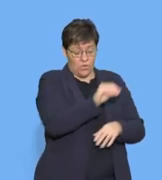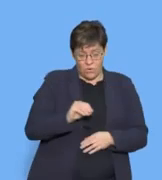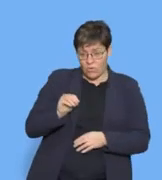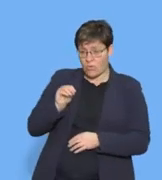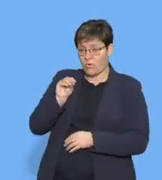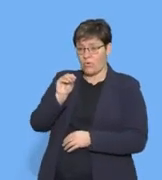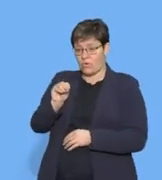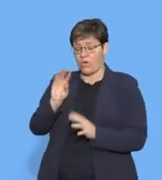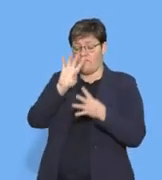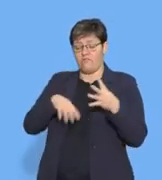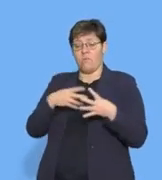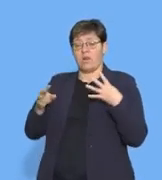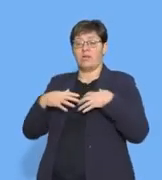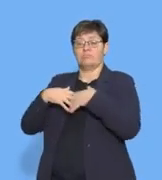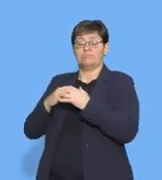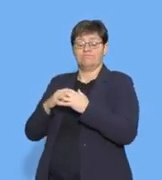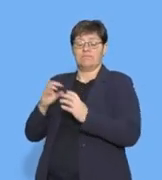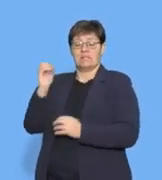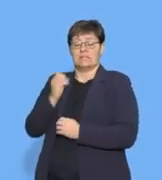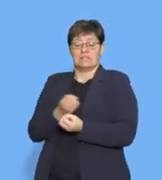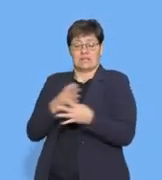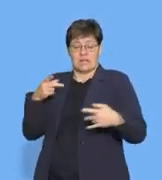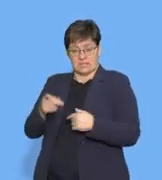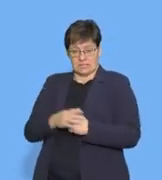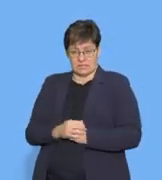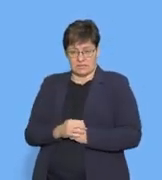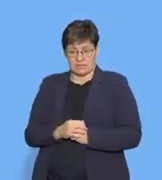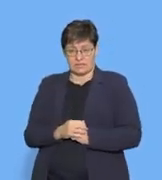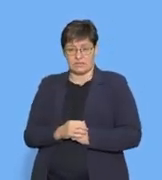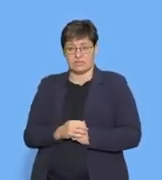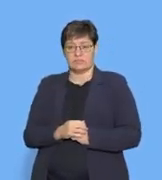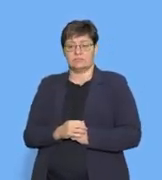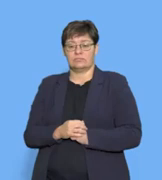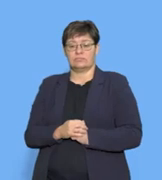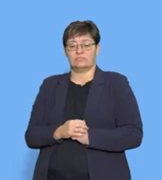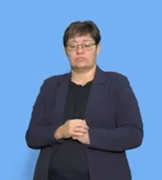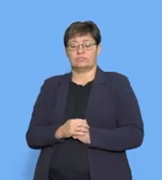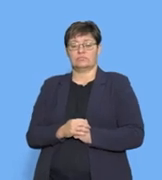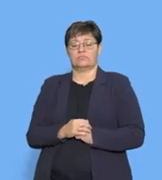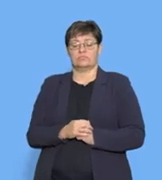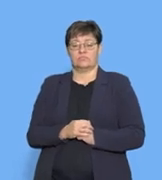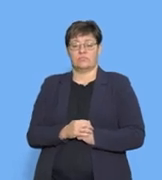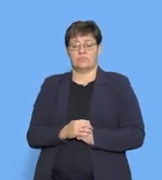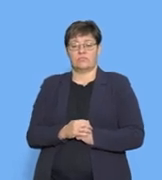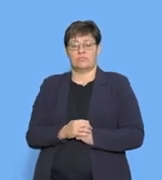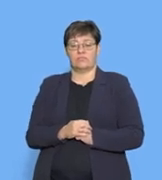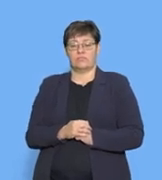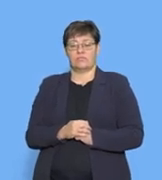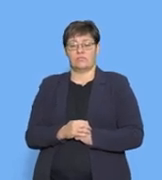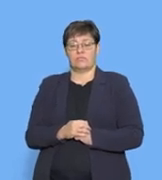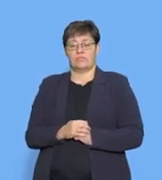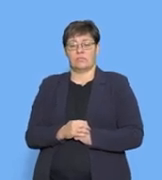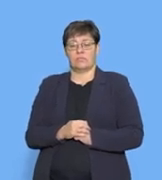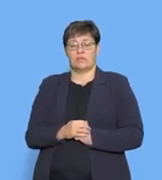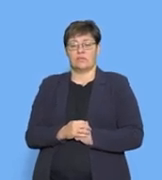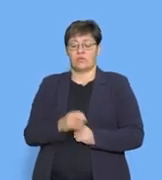H and we're going to substitute it into this formula that we have written originally. So let's do that quickly.